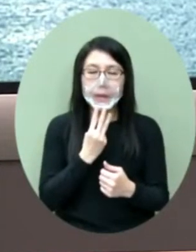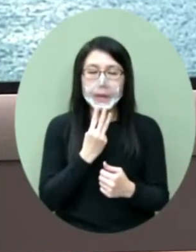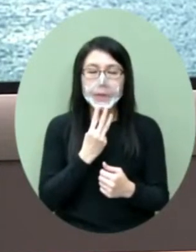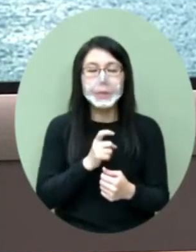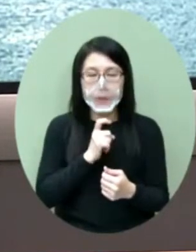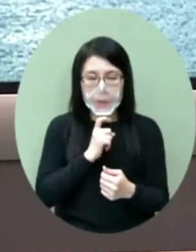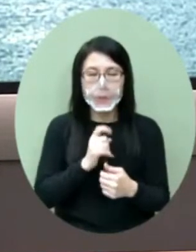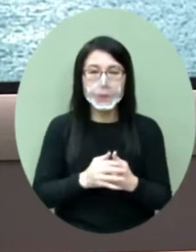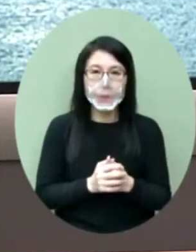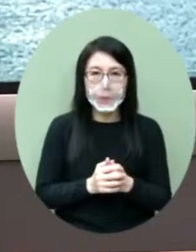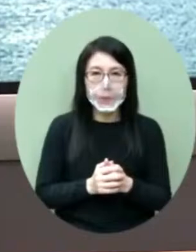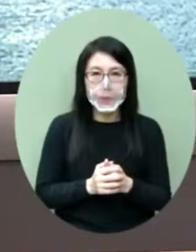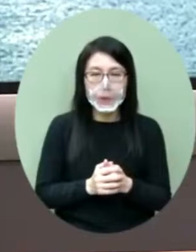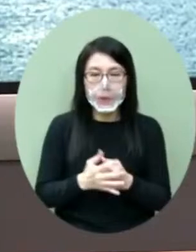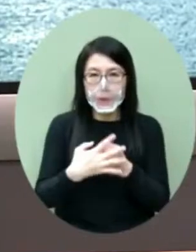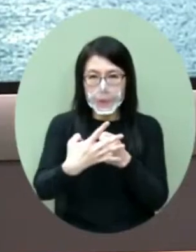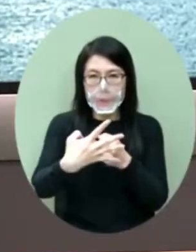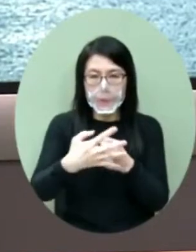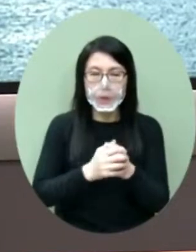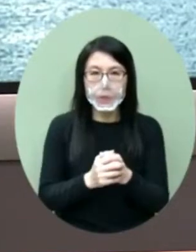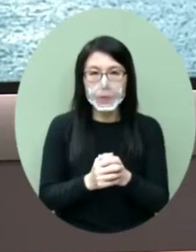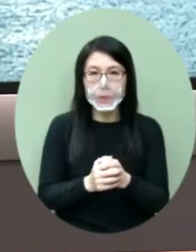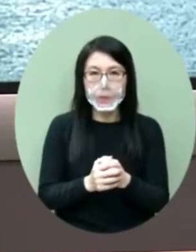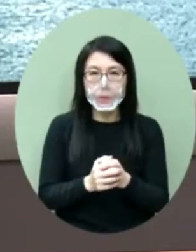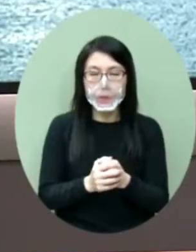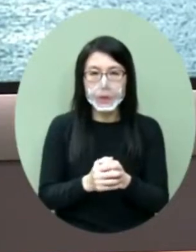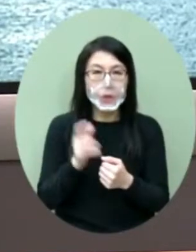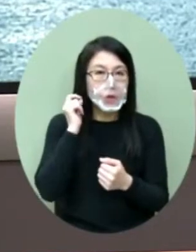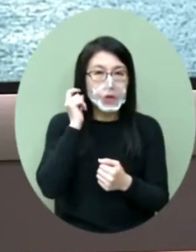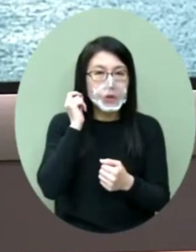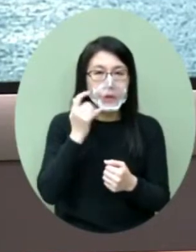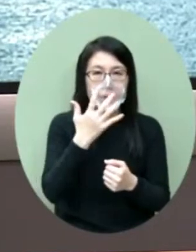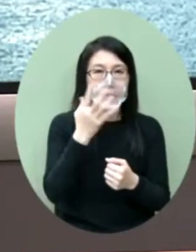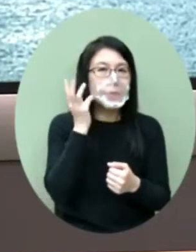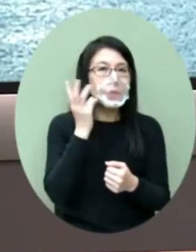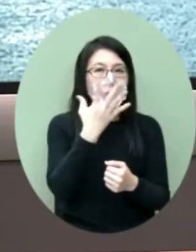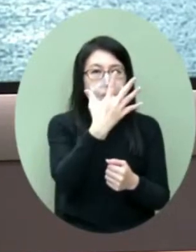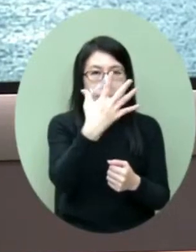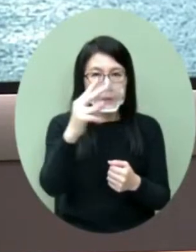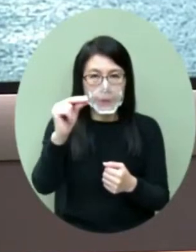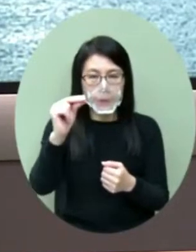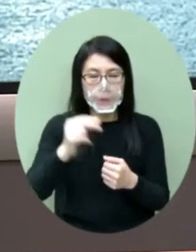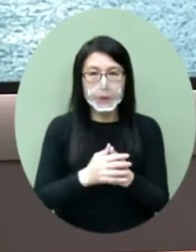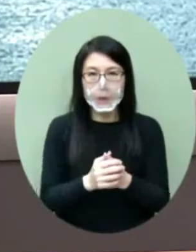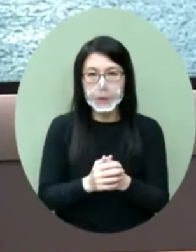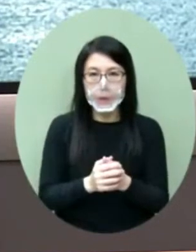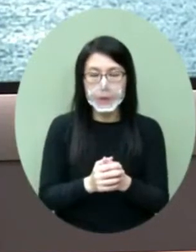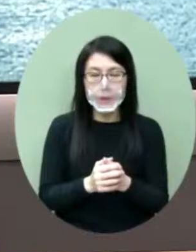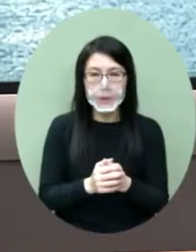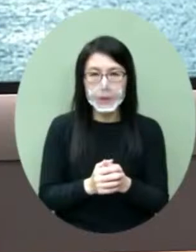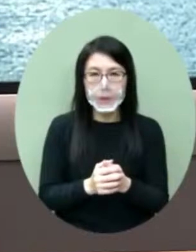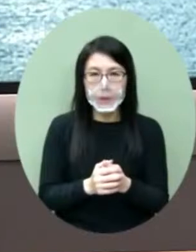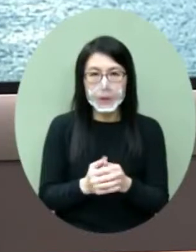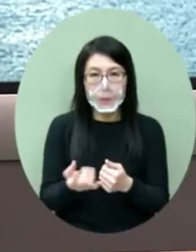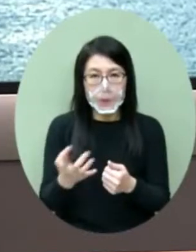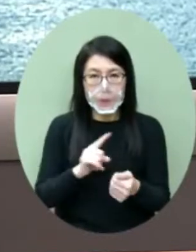male also suffering from cancer. The fourth case is a 57-year-old female.